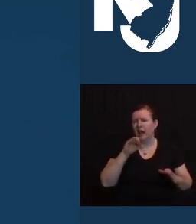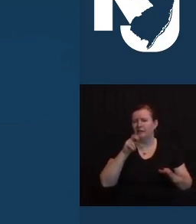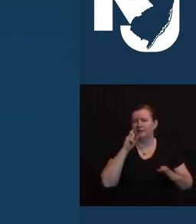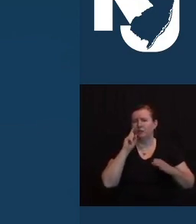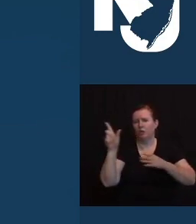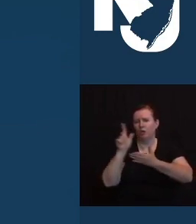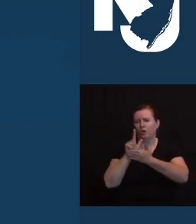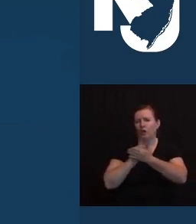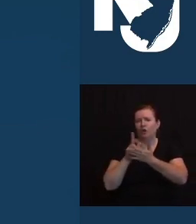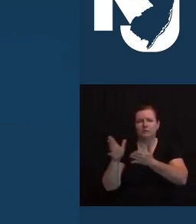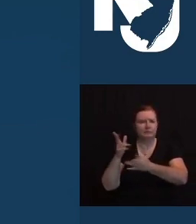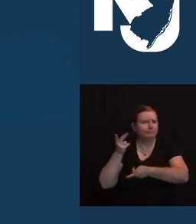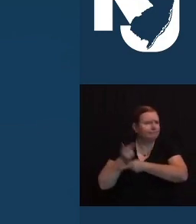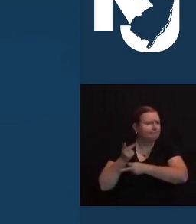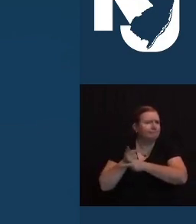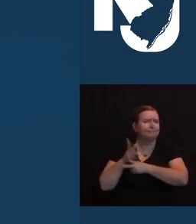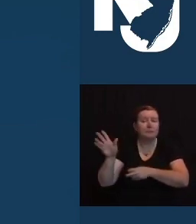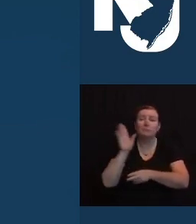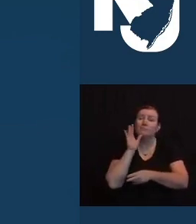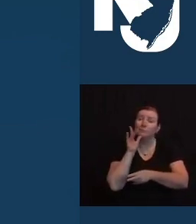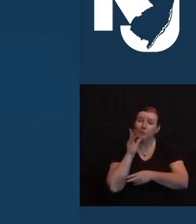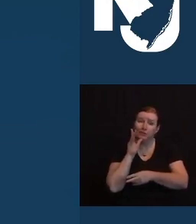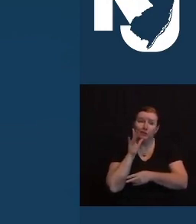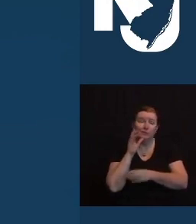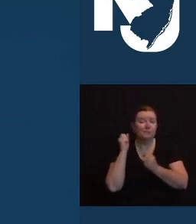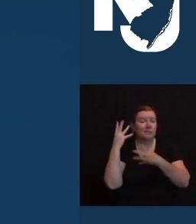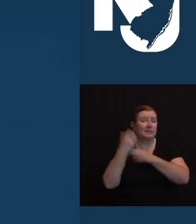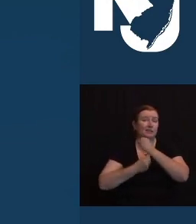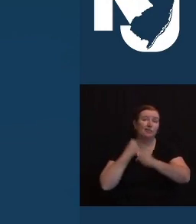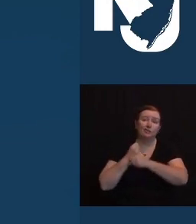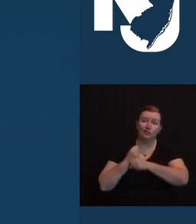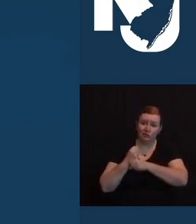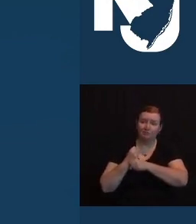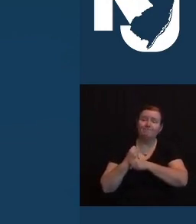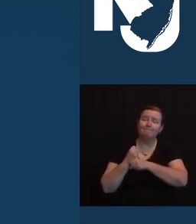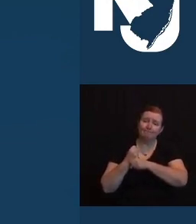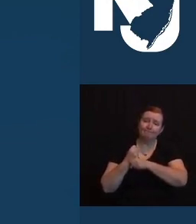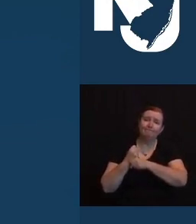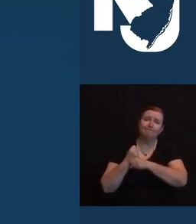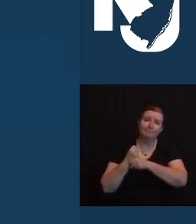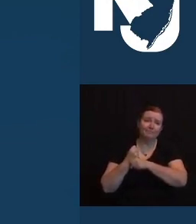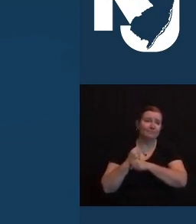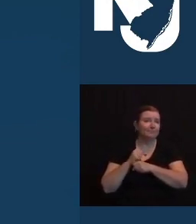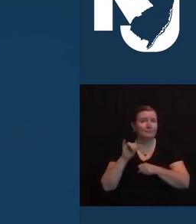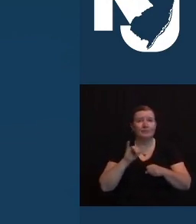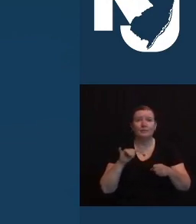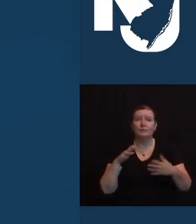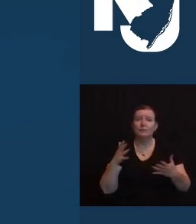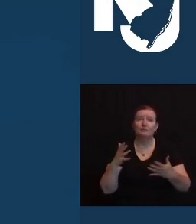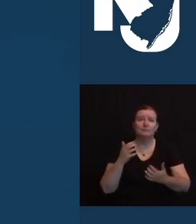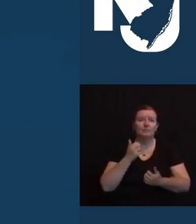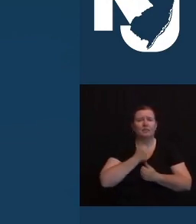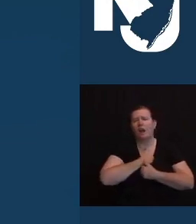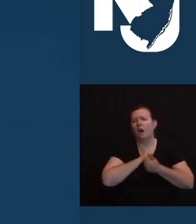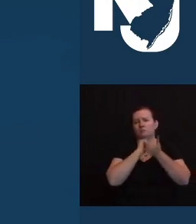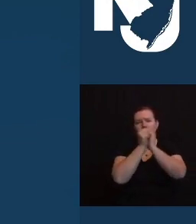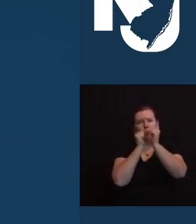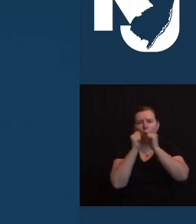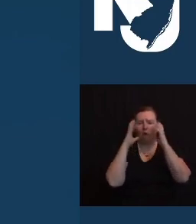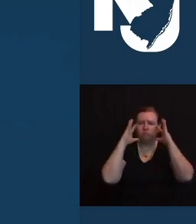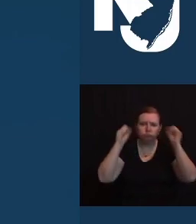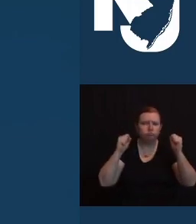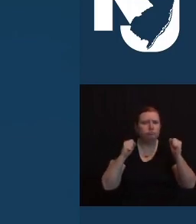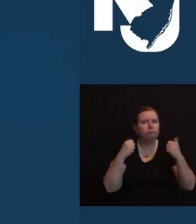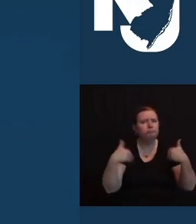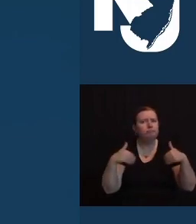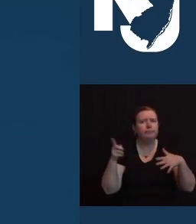many, there's no better way to be remembered. David was also a true sports fan, especially of his beloved